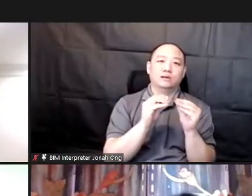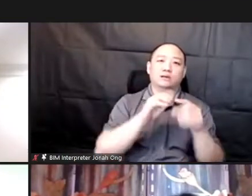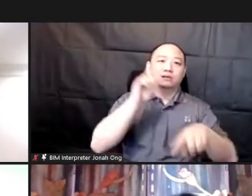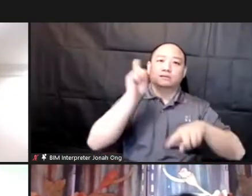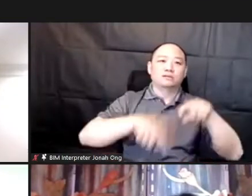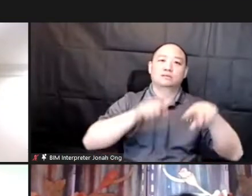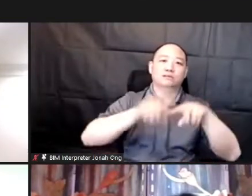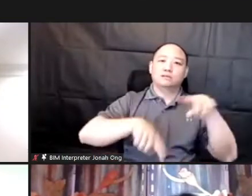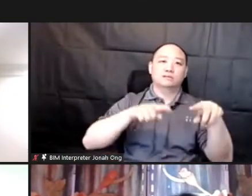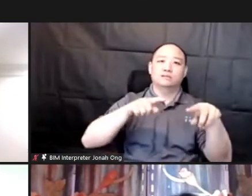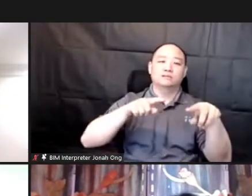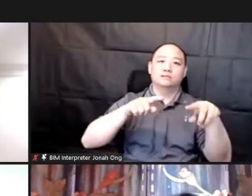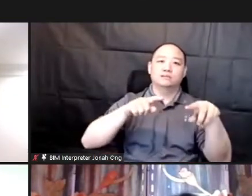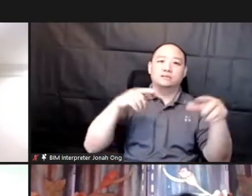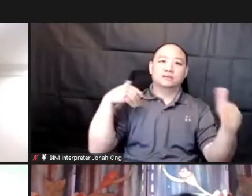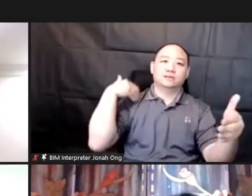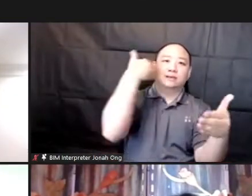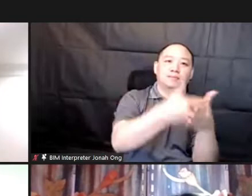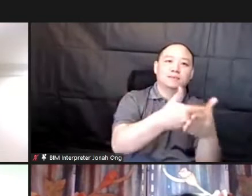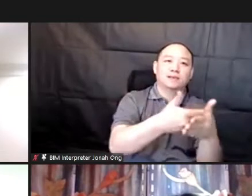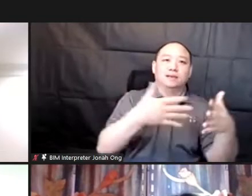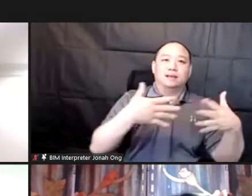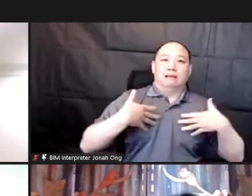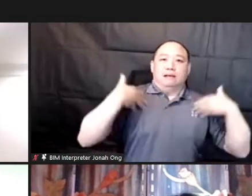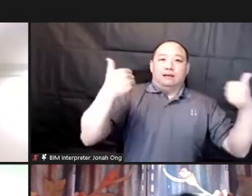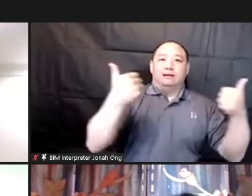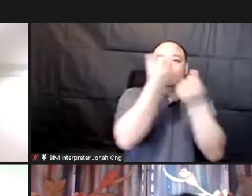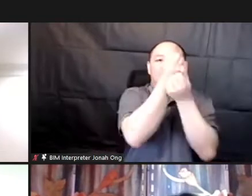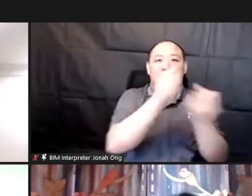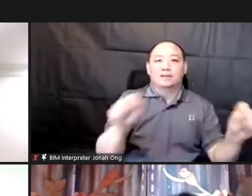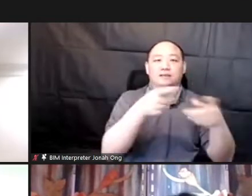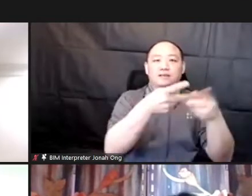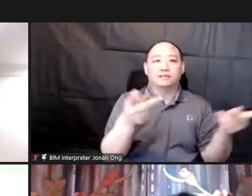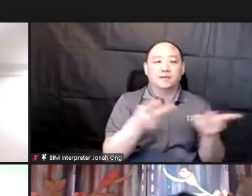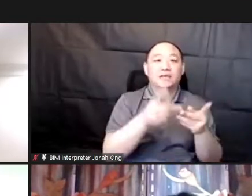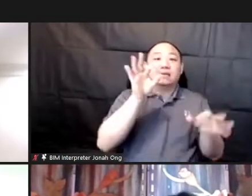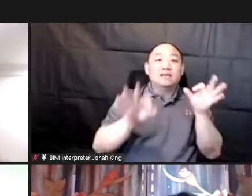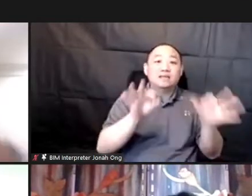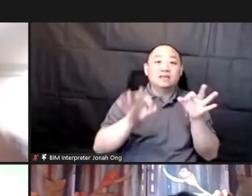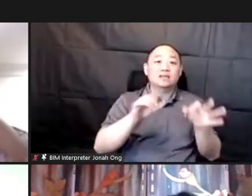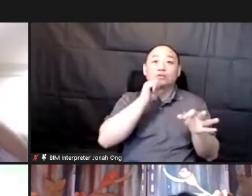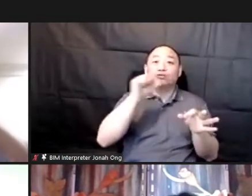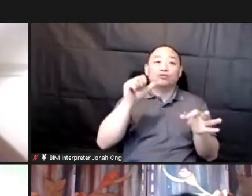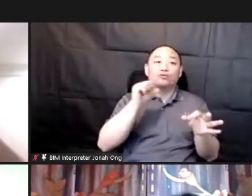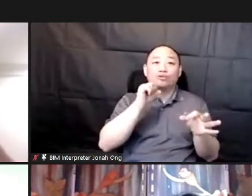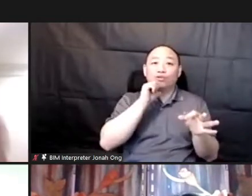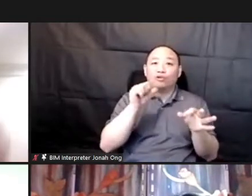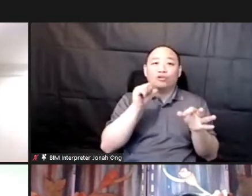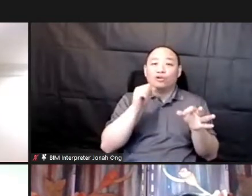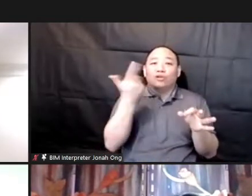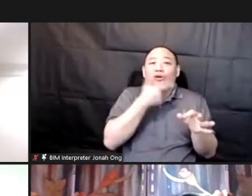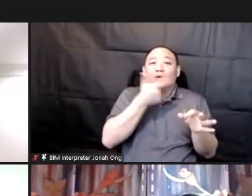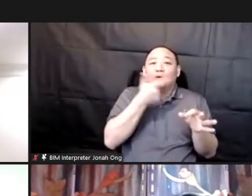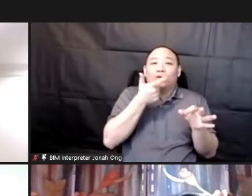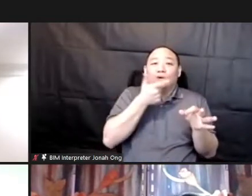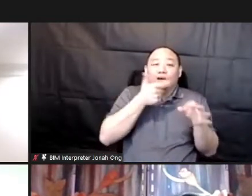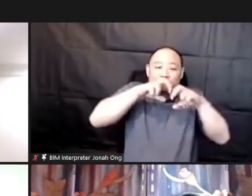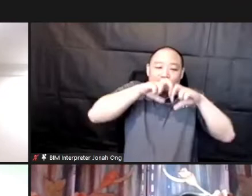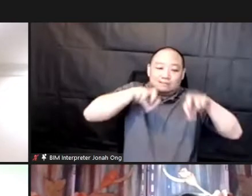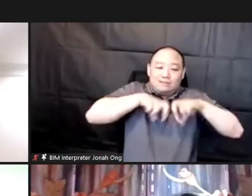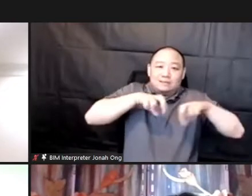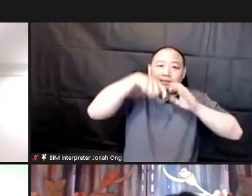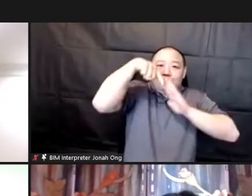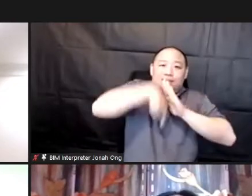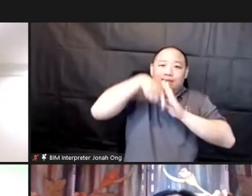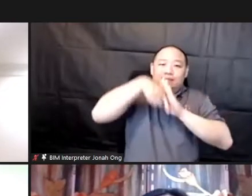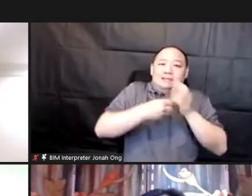rough patches first. Even in our political sphere, where discourse is so tense right now, where we've seen so much political instability, but we